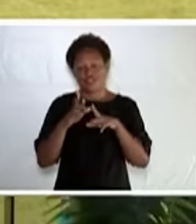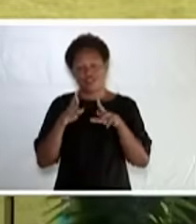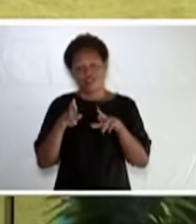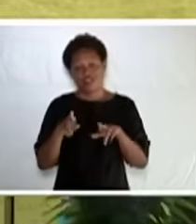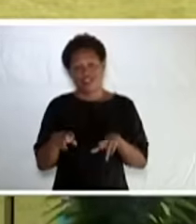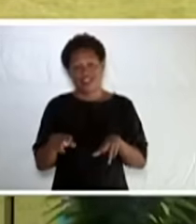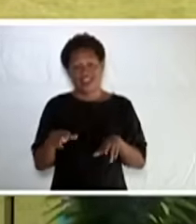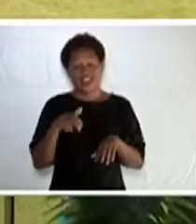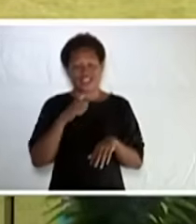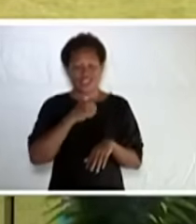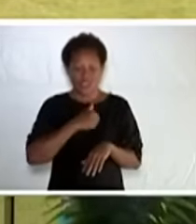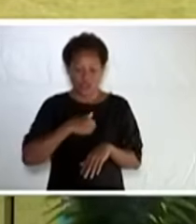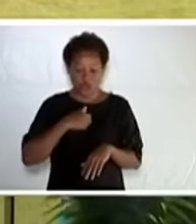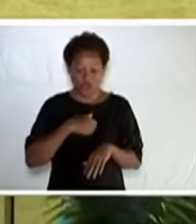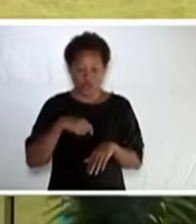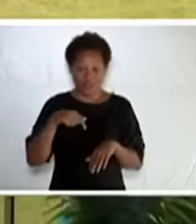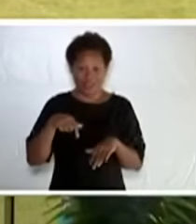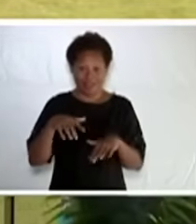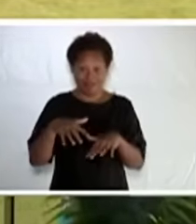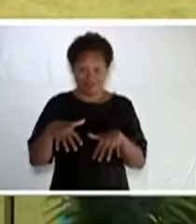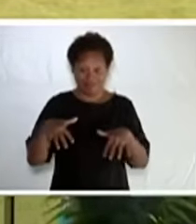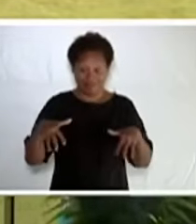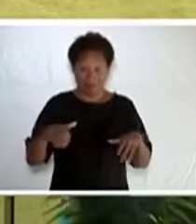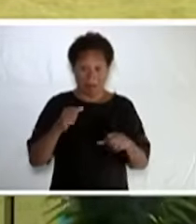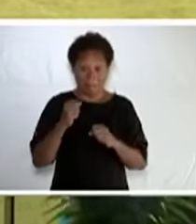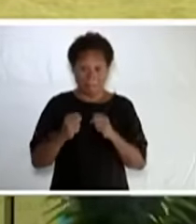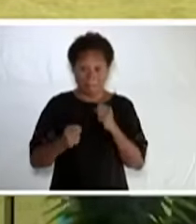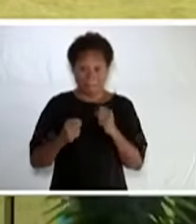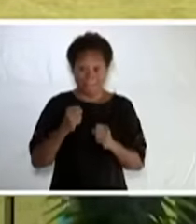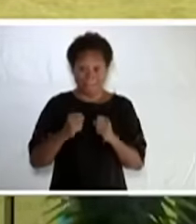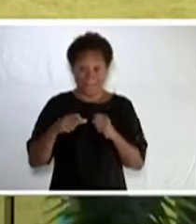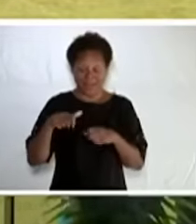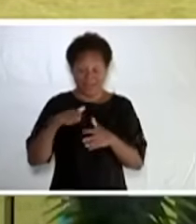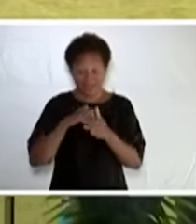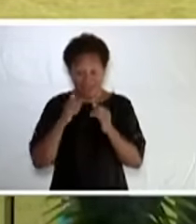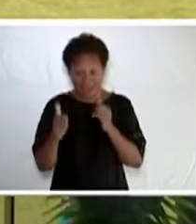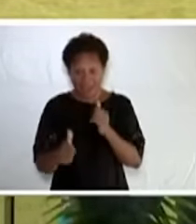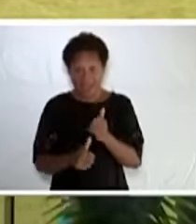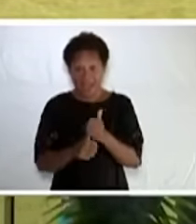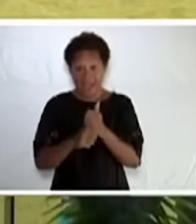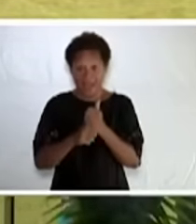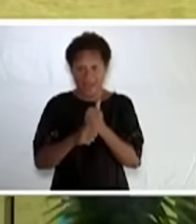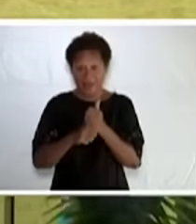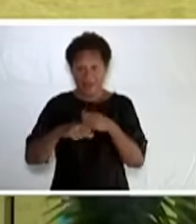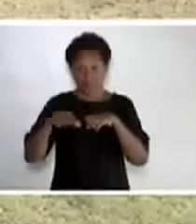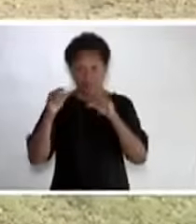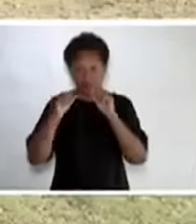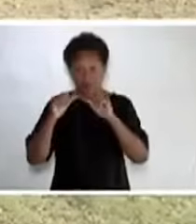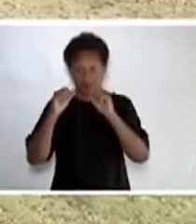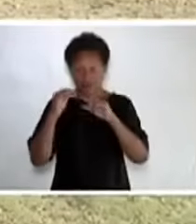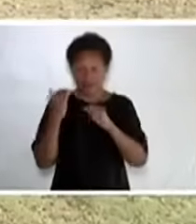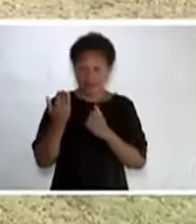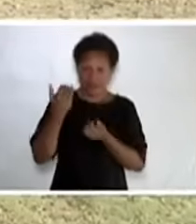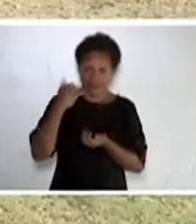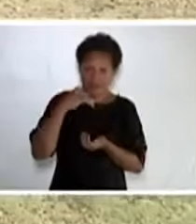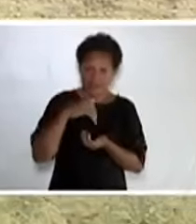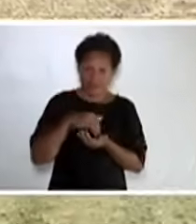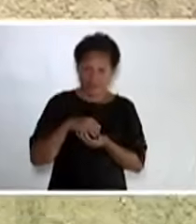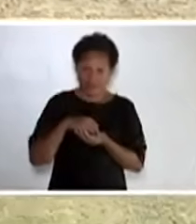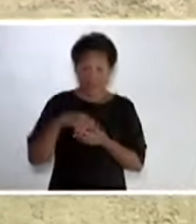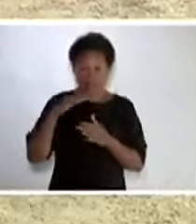relax, and enjoy the parade. As the acting presidents arrive, there will be a